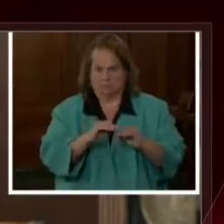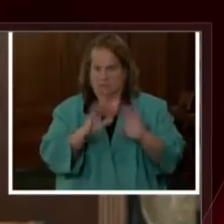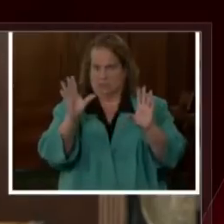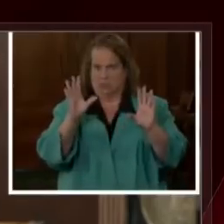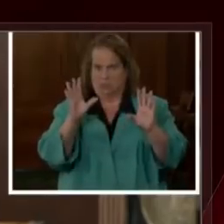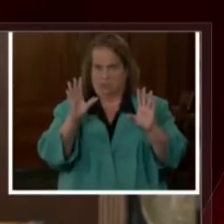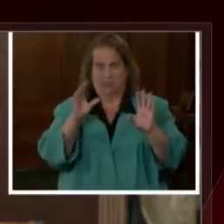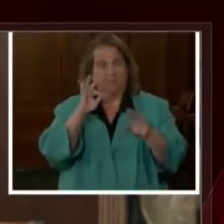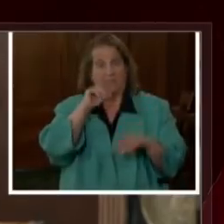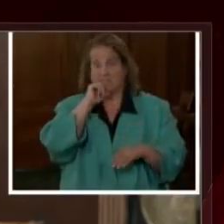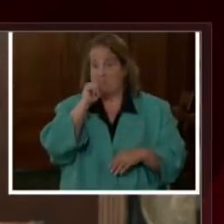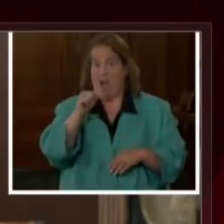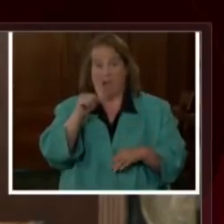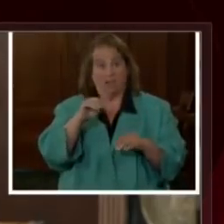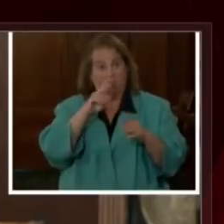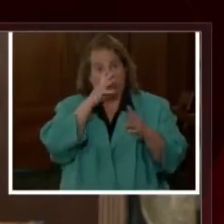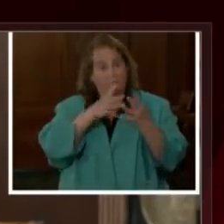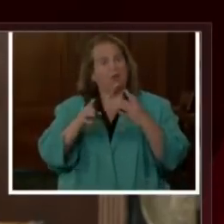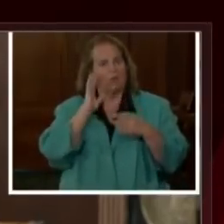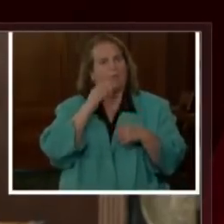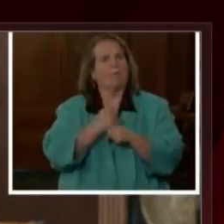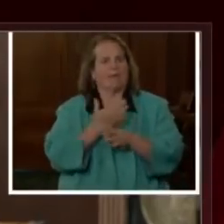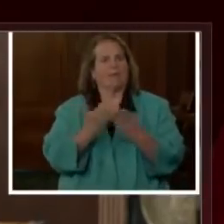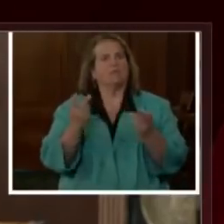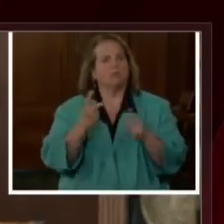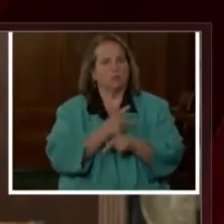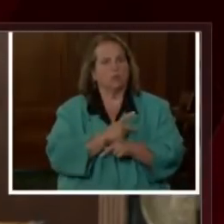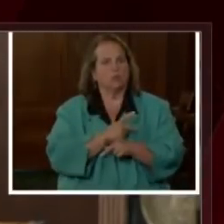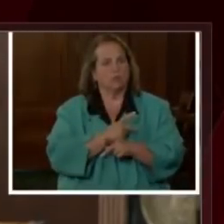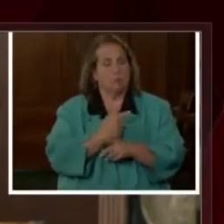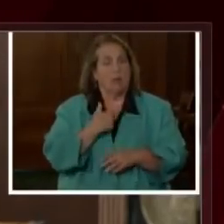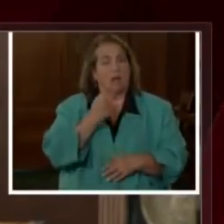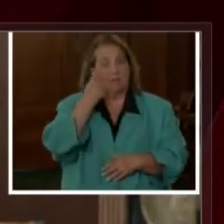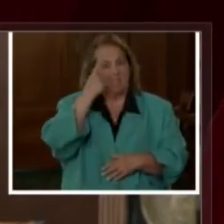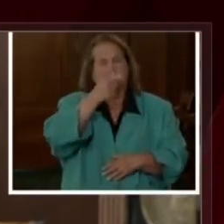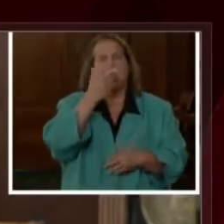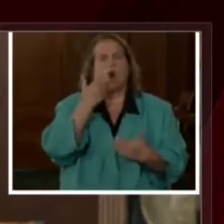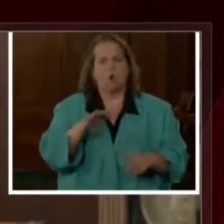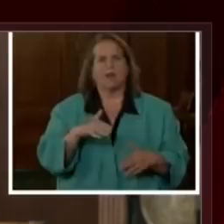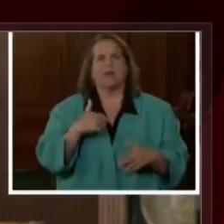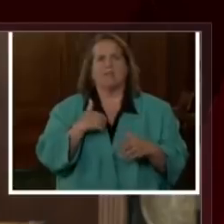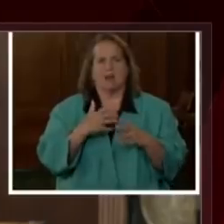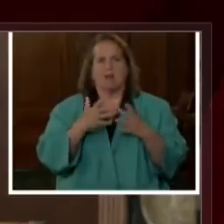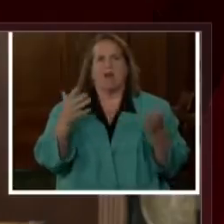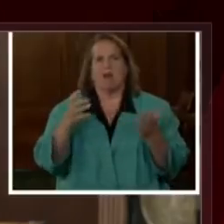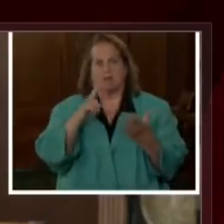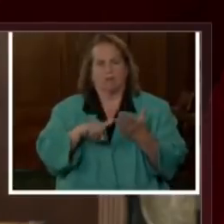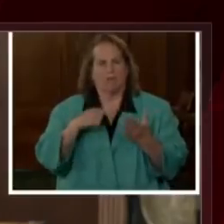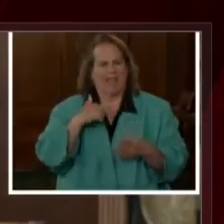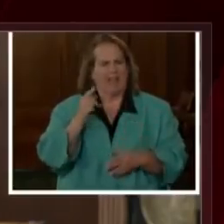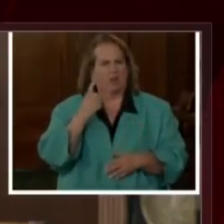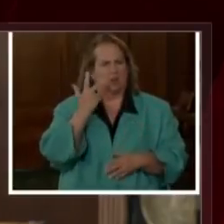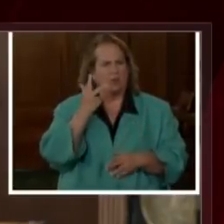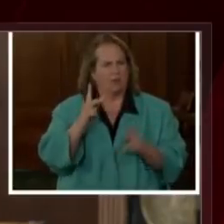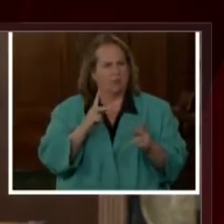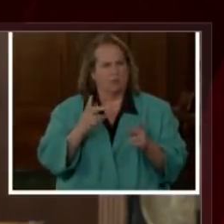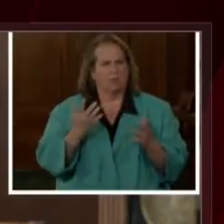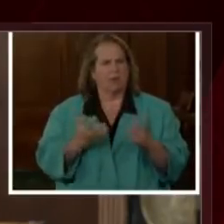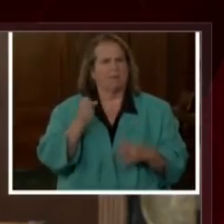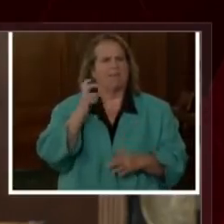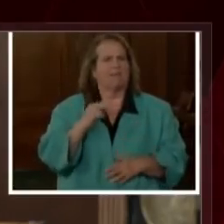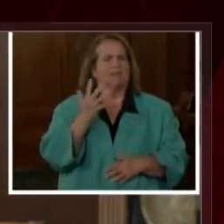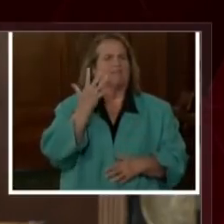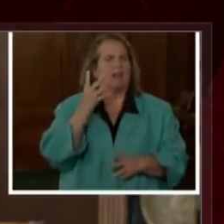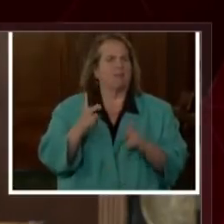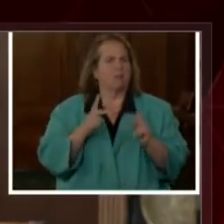So my understanding is they're already off to a significant start. I know we had three on the scene today. I believe it may have grown to